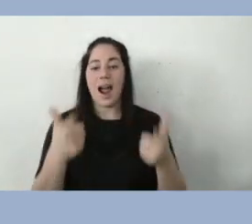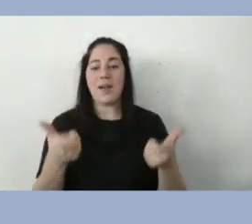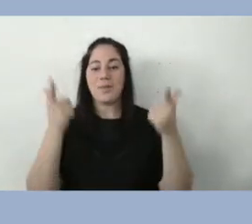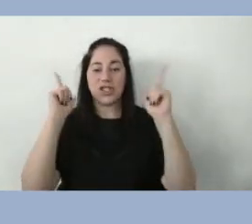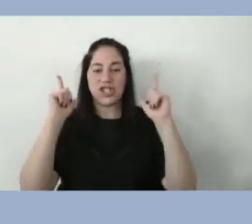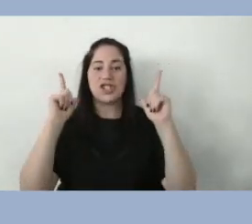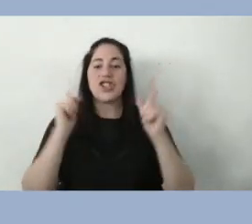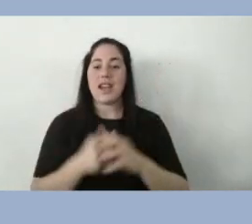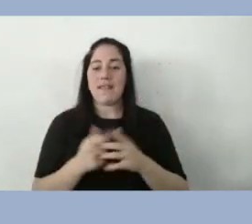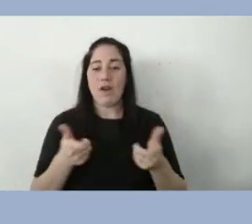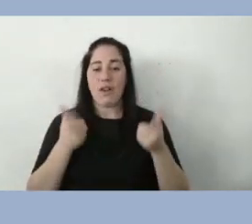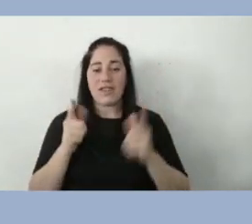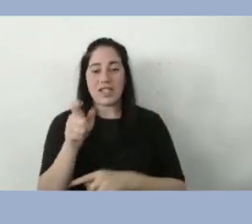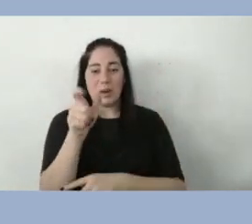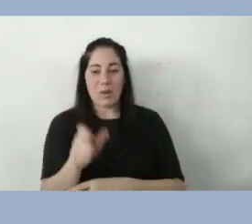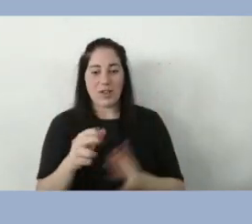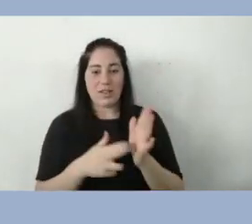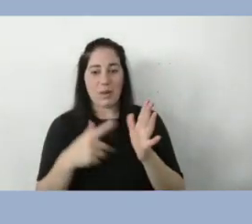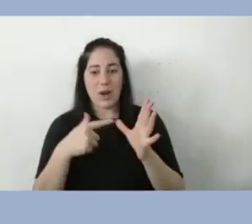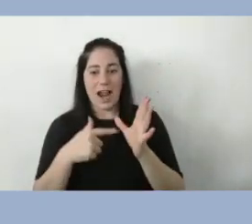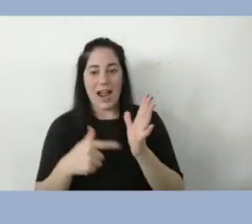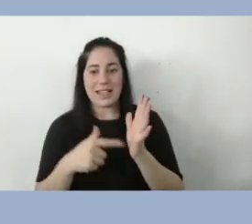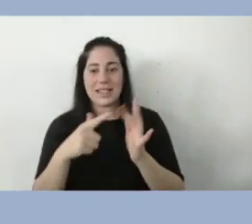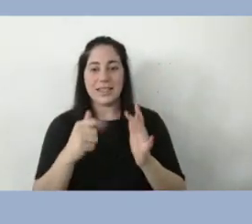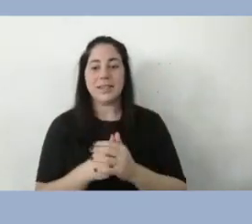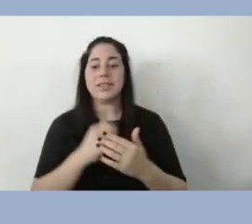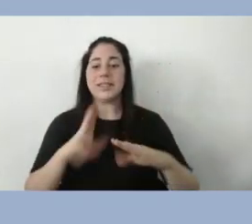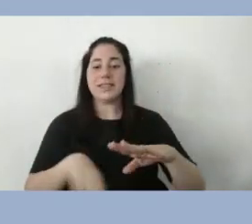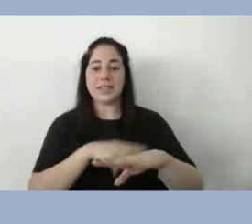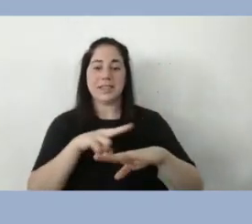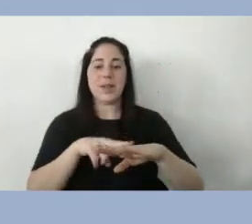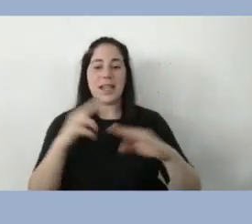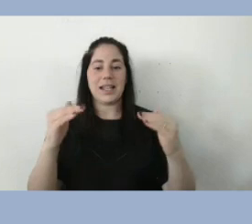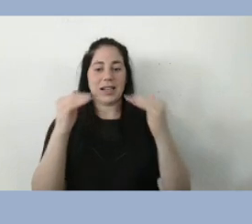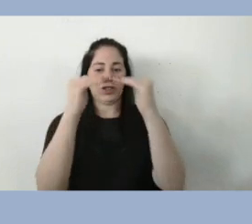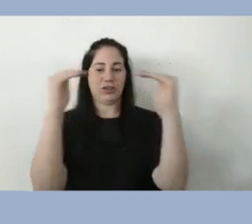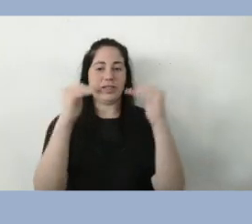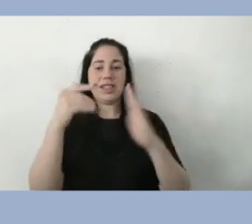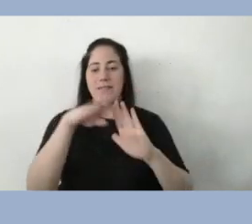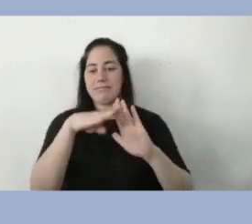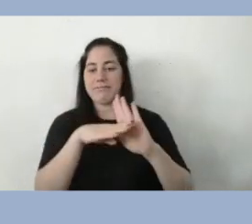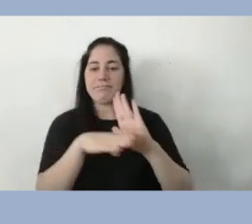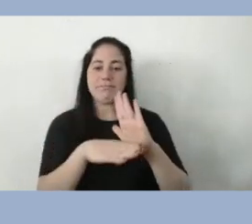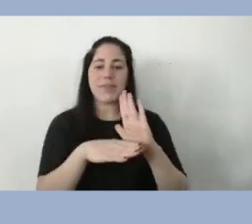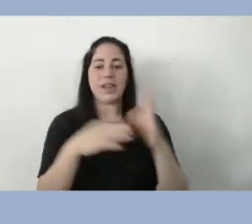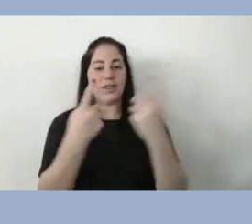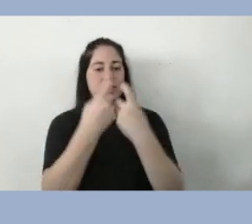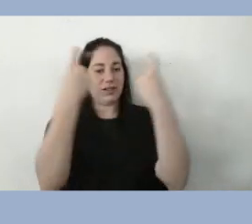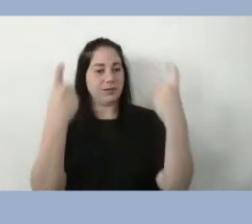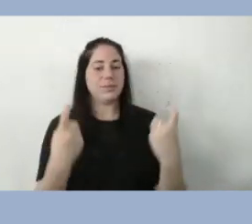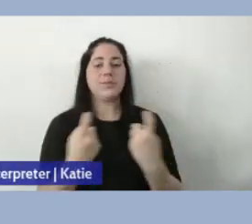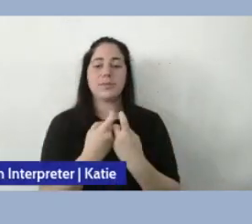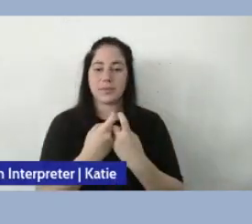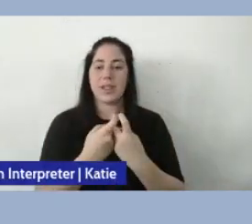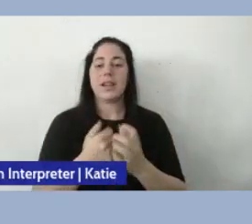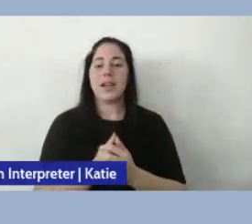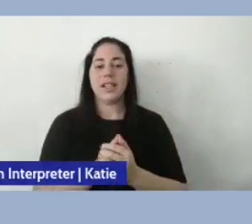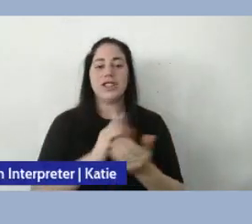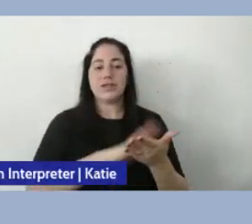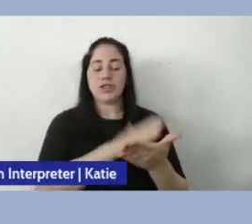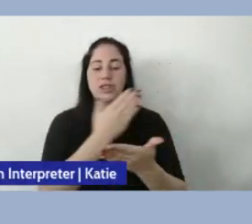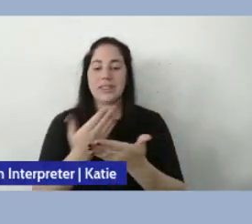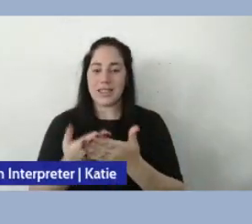For those not familiar with NARI, we're the national standards setting and certification body for the translating and interpreting profession in